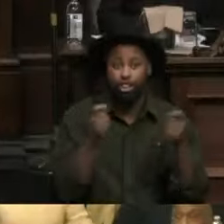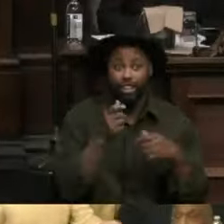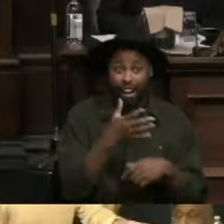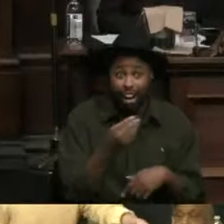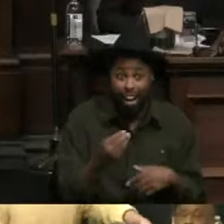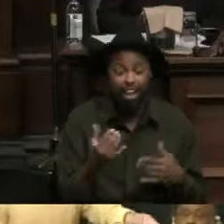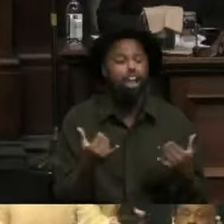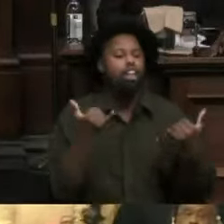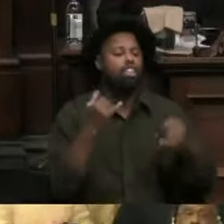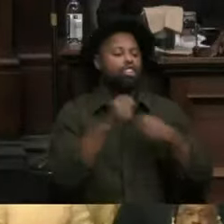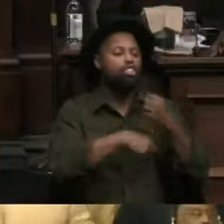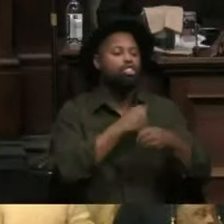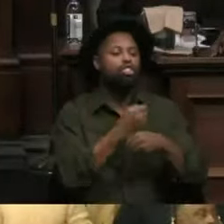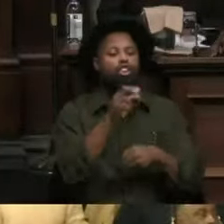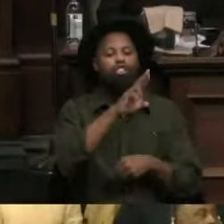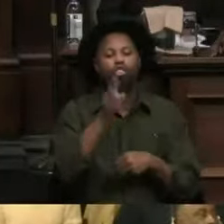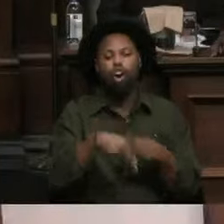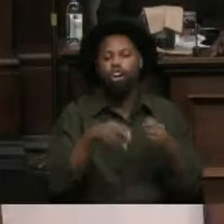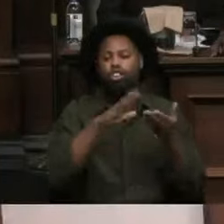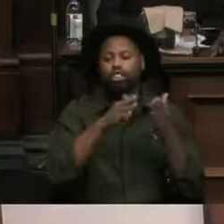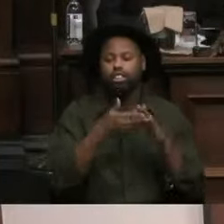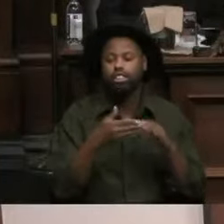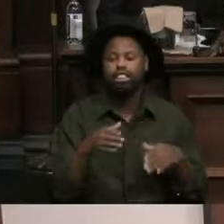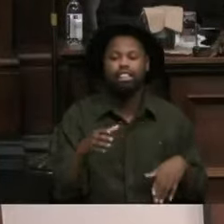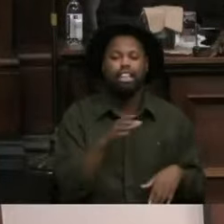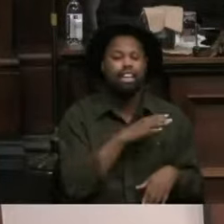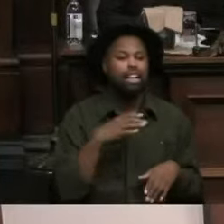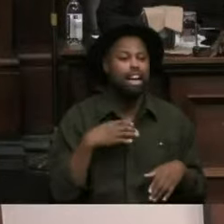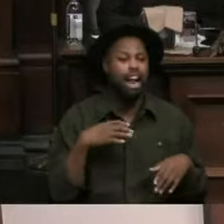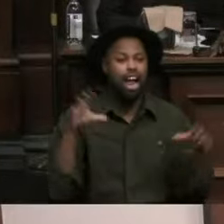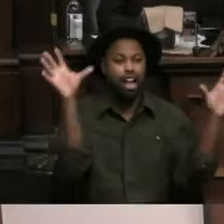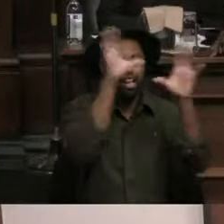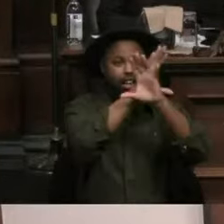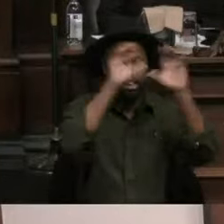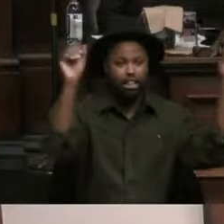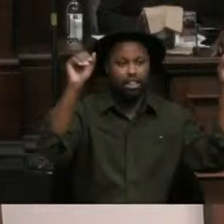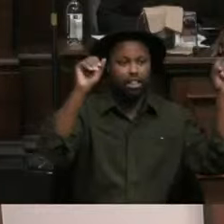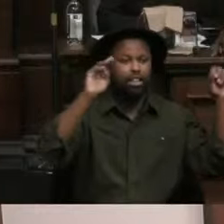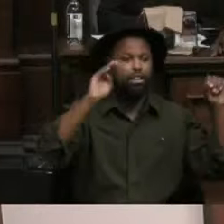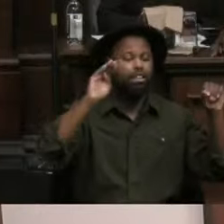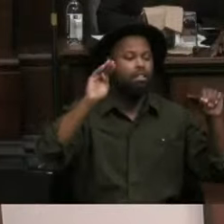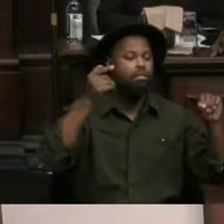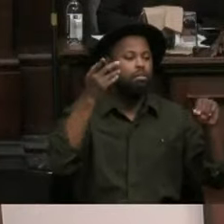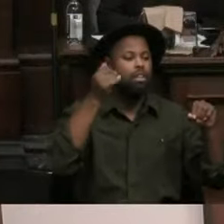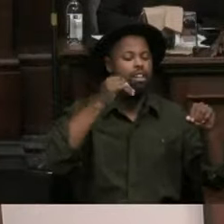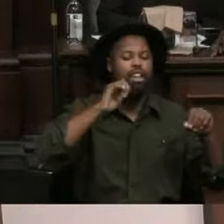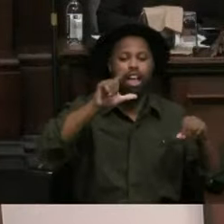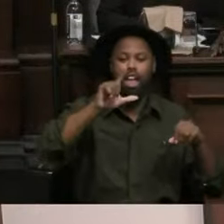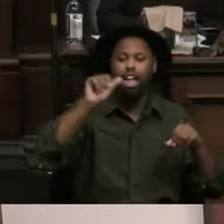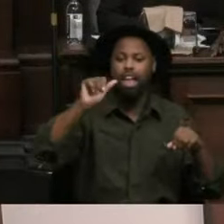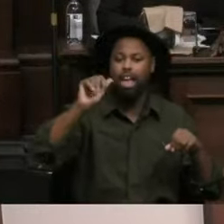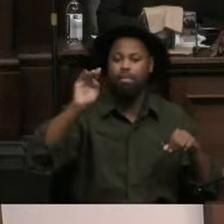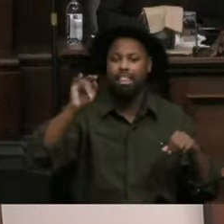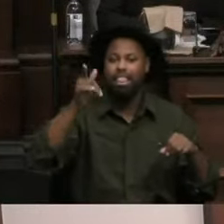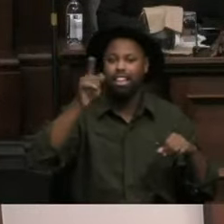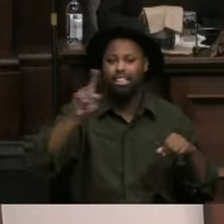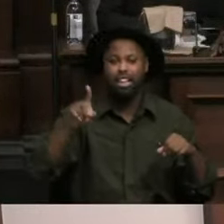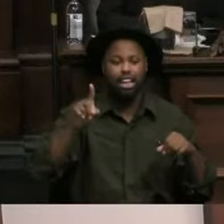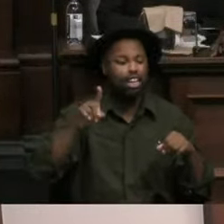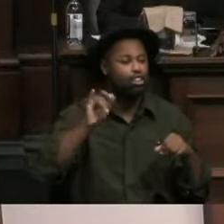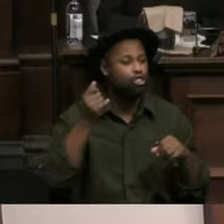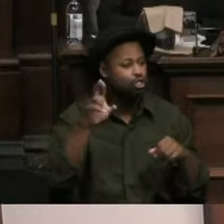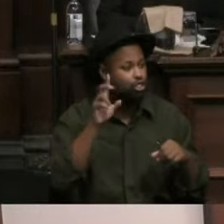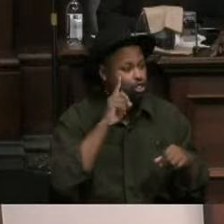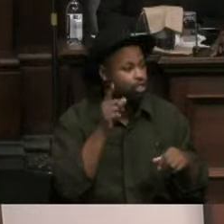this year, Rochester City Council President Miguel A. Melendez Jr. was named a 40 under